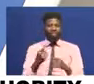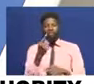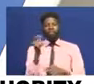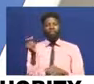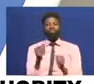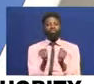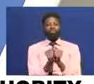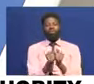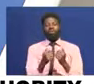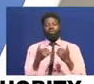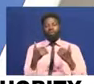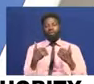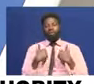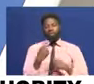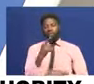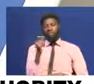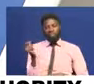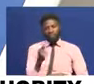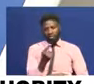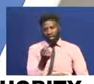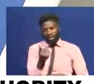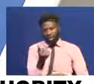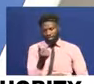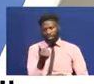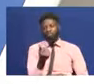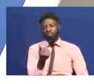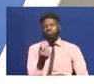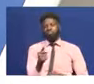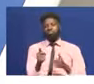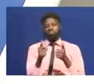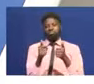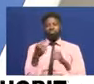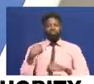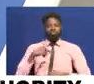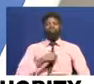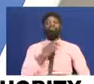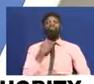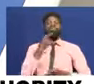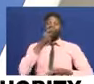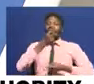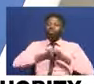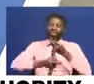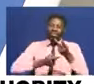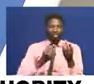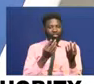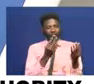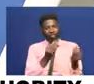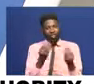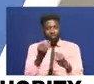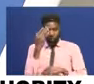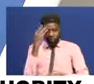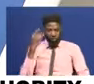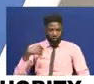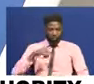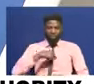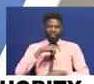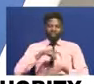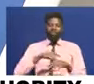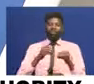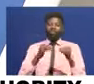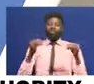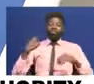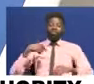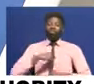like 1.5 months plus. So that is going to be good, and we want to make this as painless as possible. And that's one of the reasons why it's taken time, because we don't want to